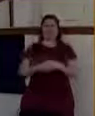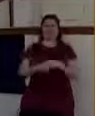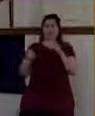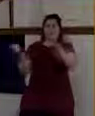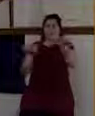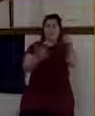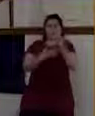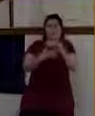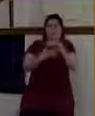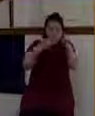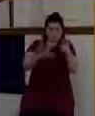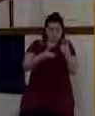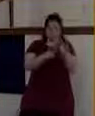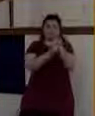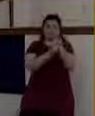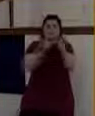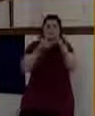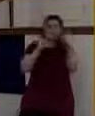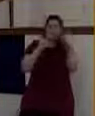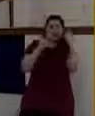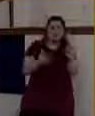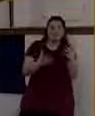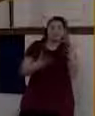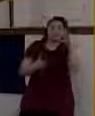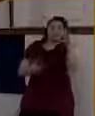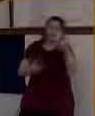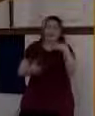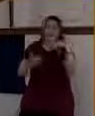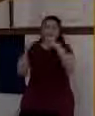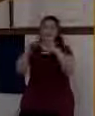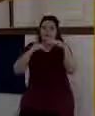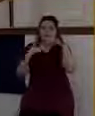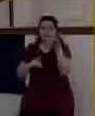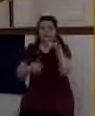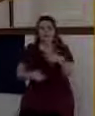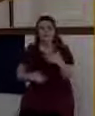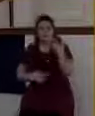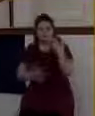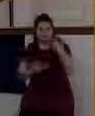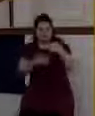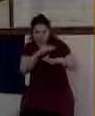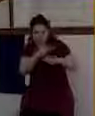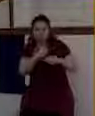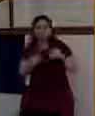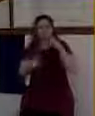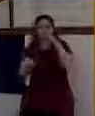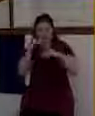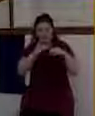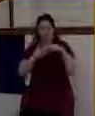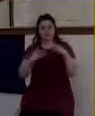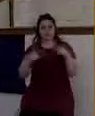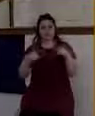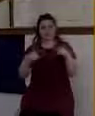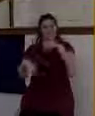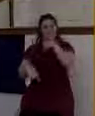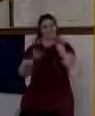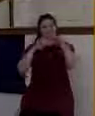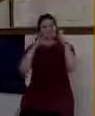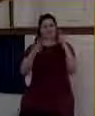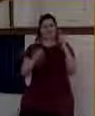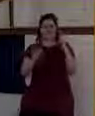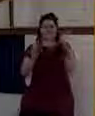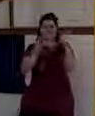And I would go so far as to say they were liars too, because all of us are born liars. All of us are flawed. So God doesn't have any perfect people to work